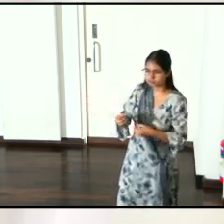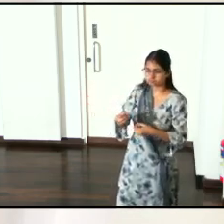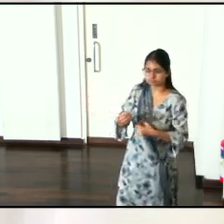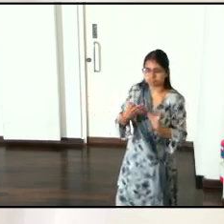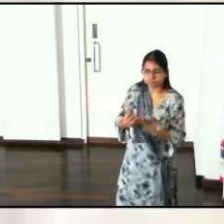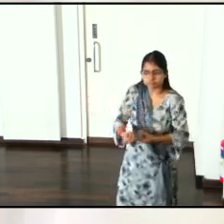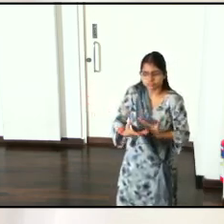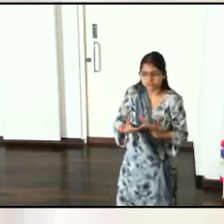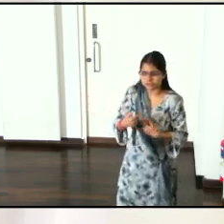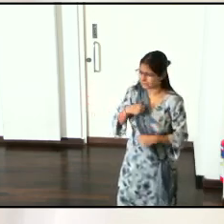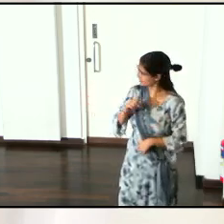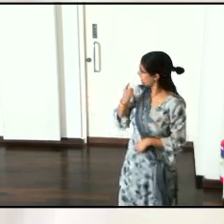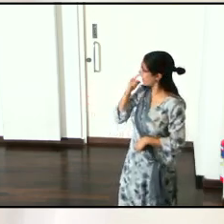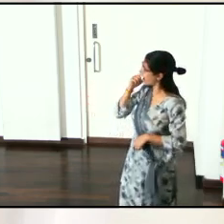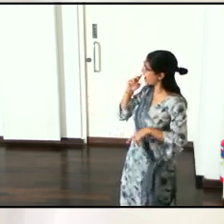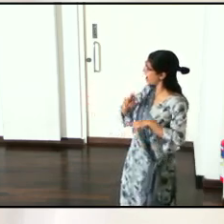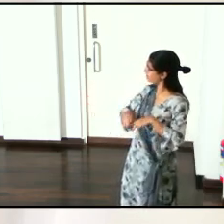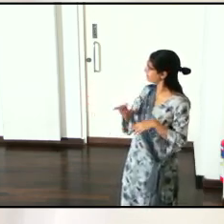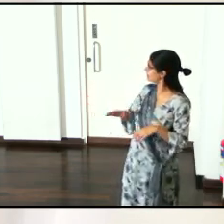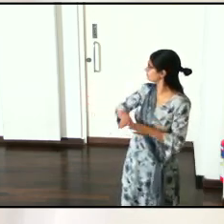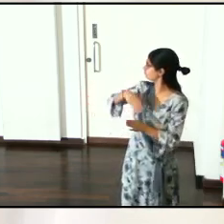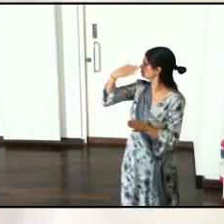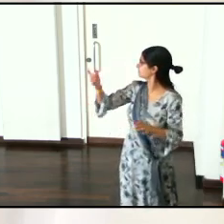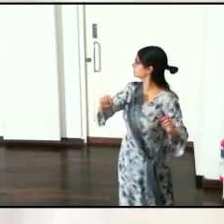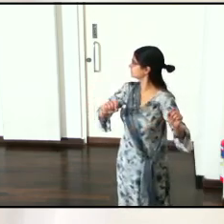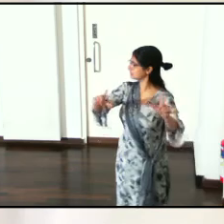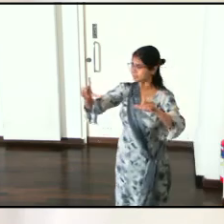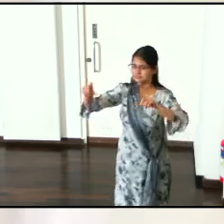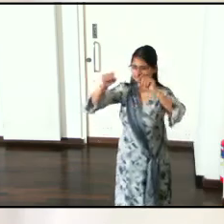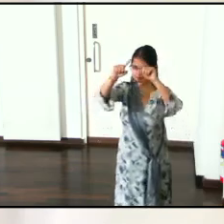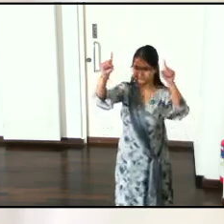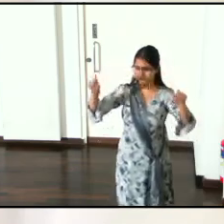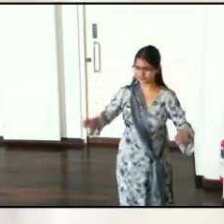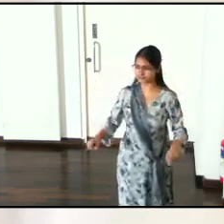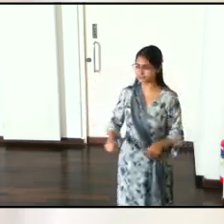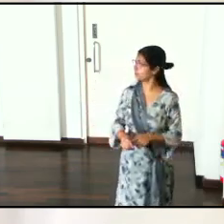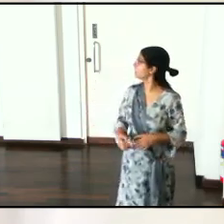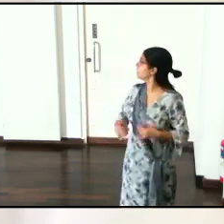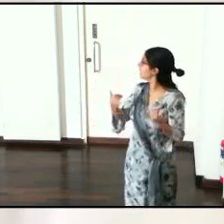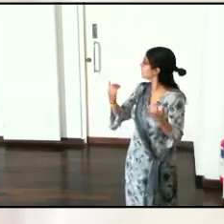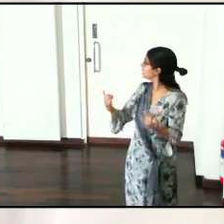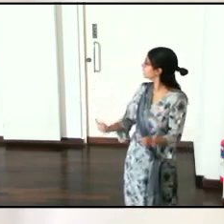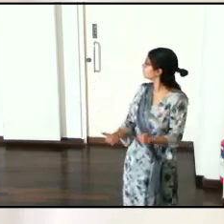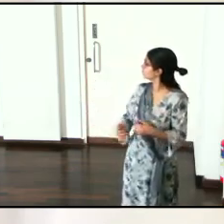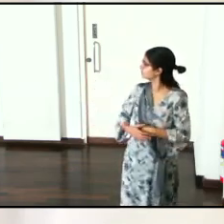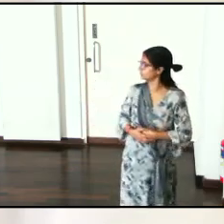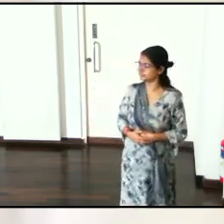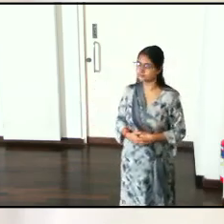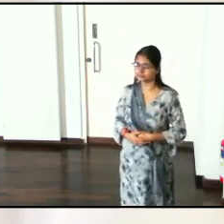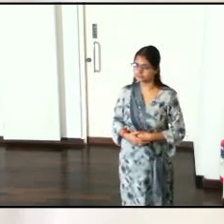can have the next slide, please. Now,